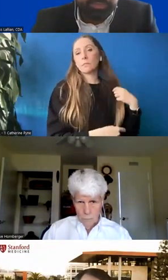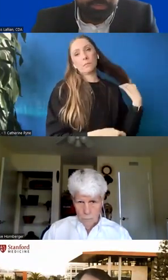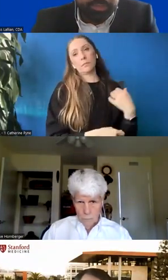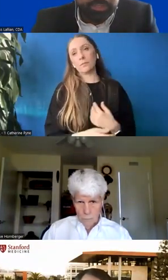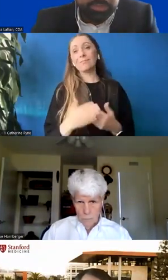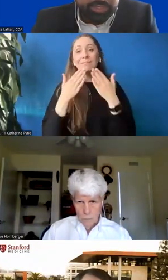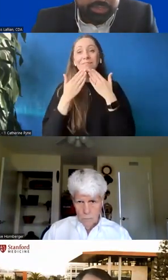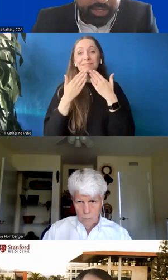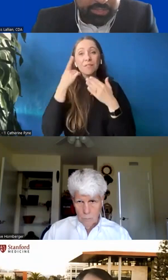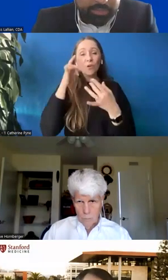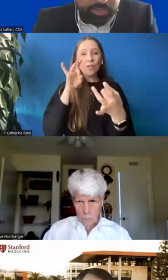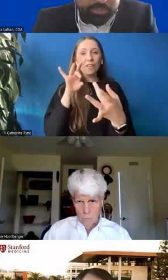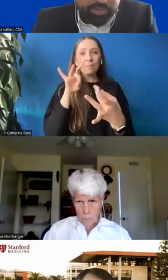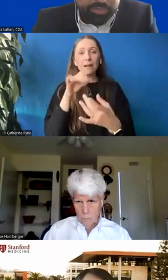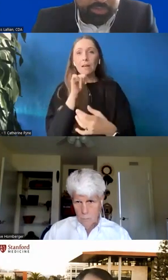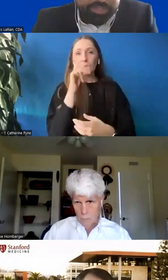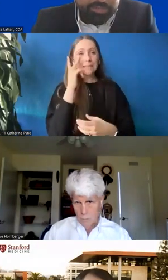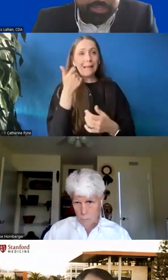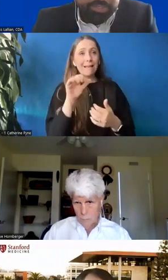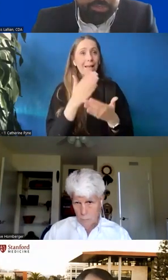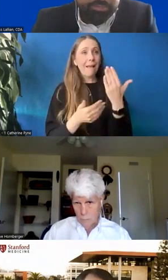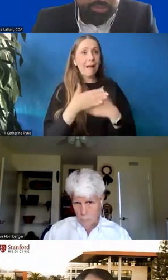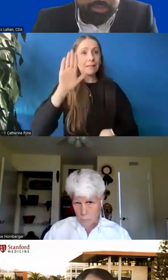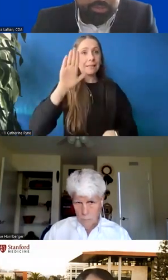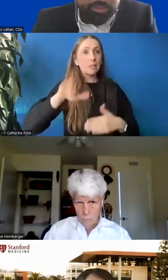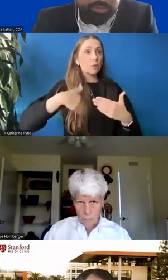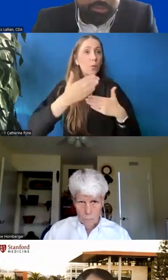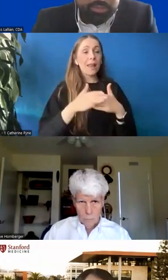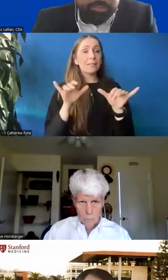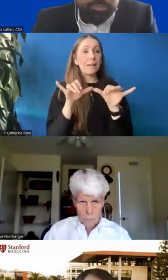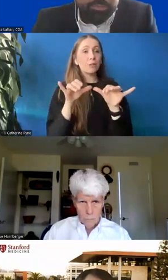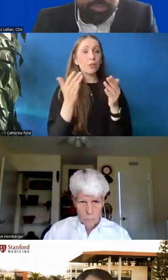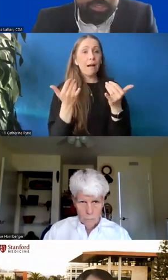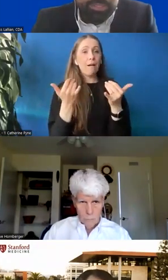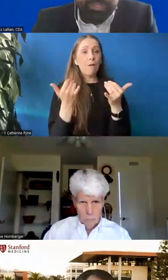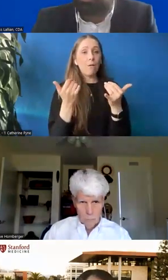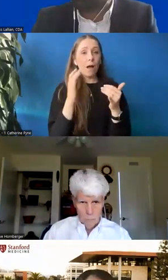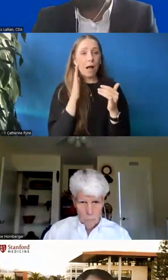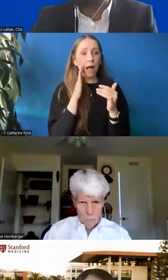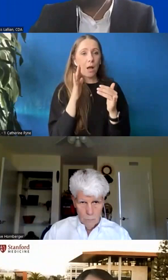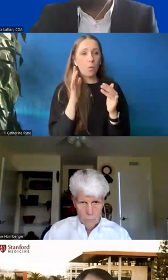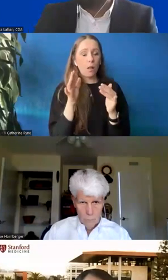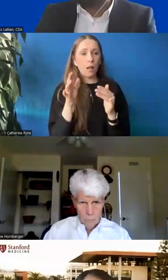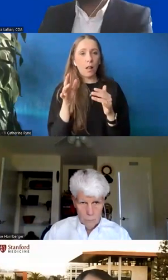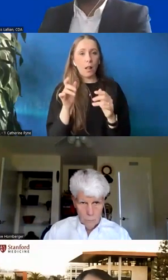Thanks for your feedback. I don't see any of their hands up, so we can move on to the next measure. So I'm going to put the slides back